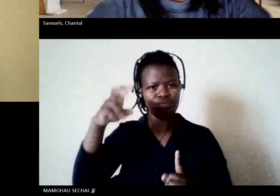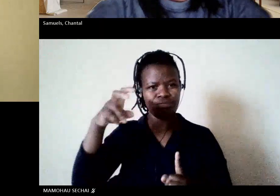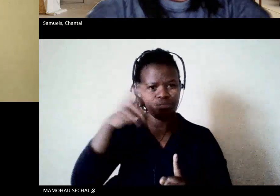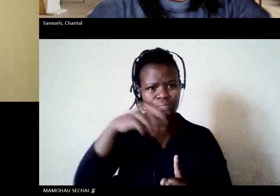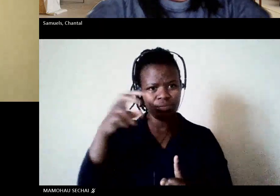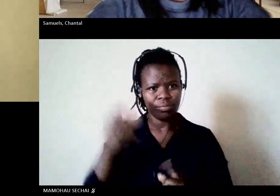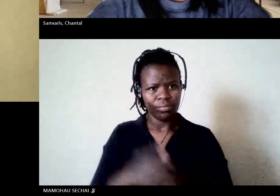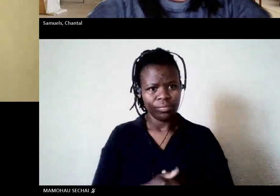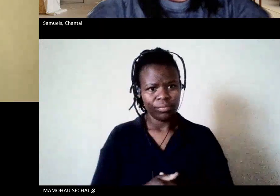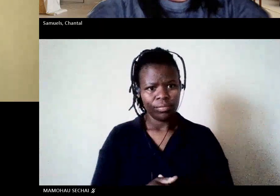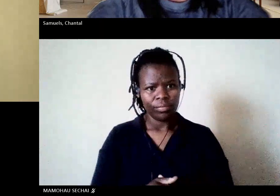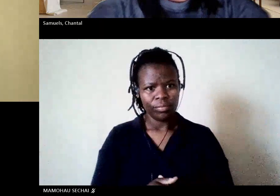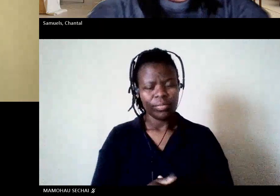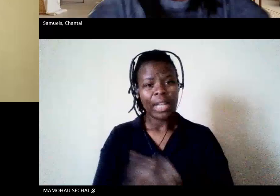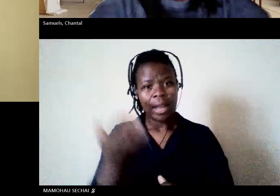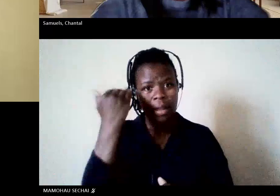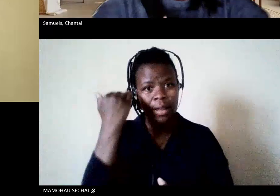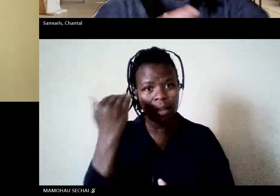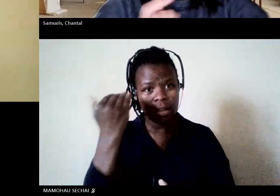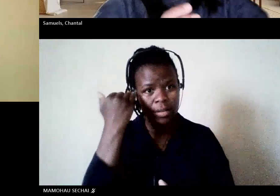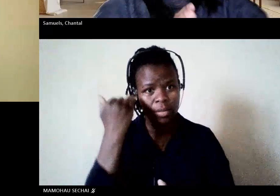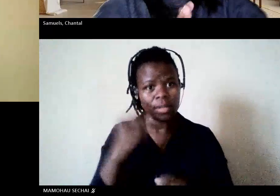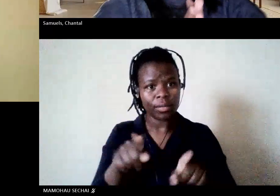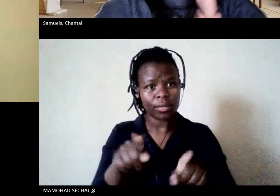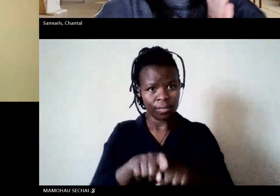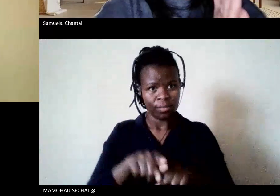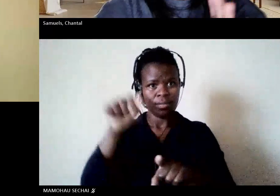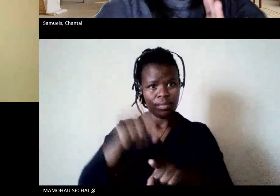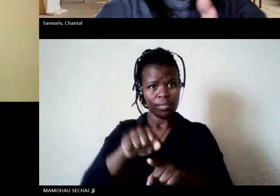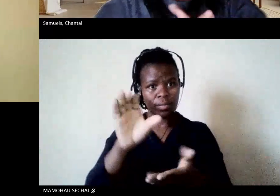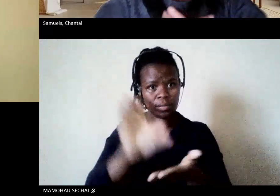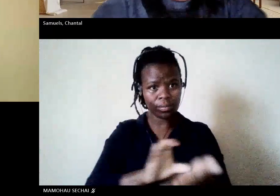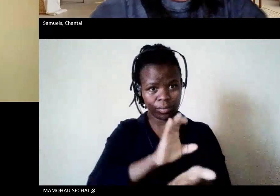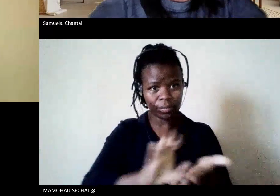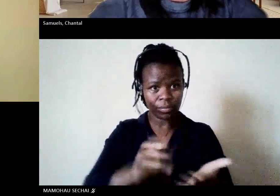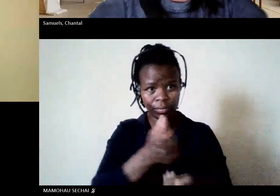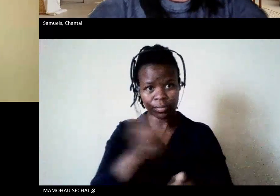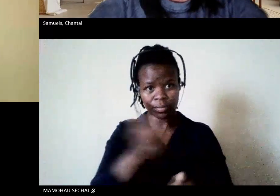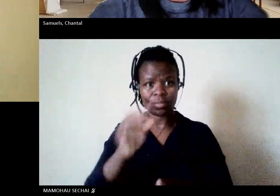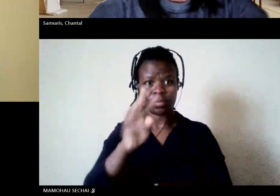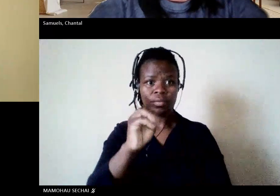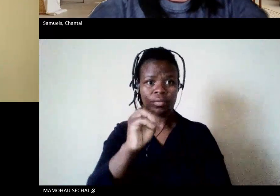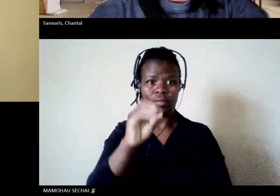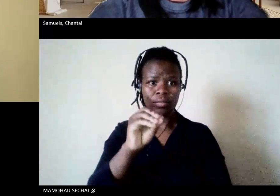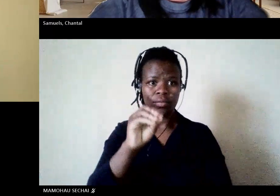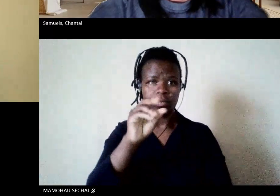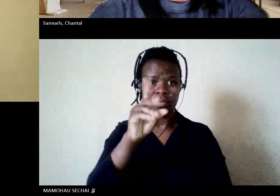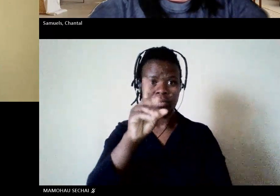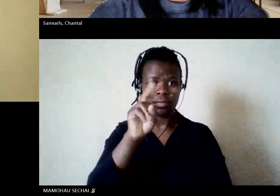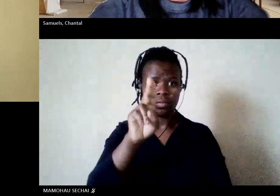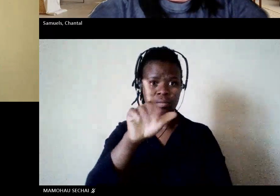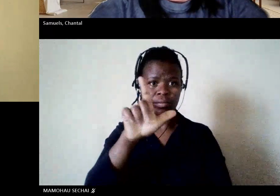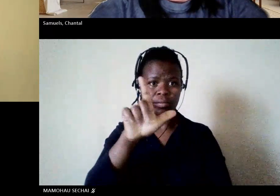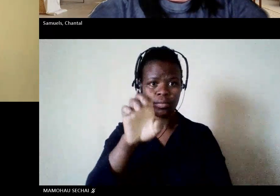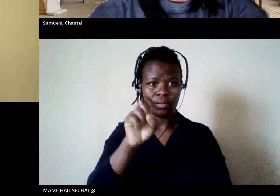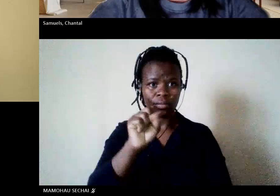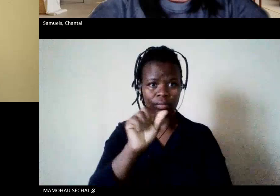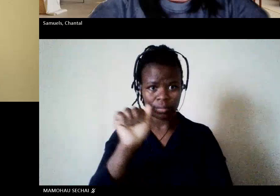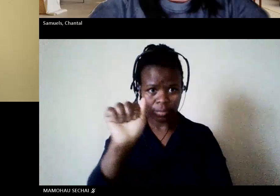as he had to cancel some of his modules, calling on friends to take care of him, which also negatively affected his